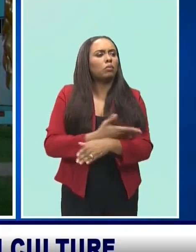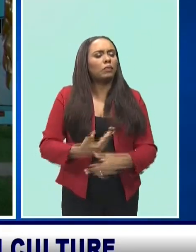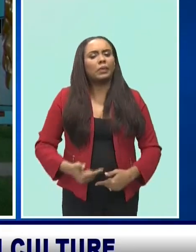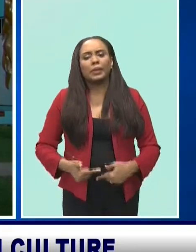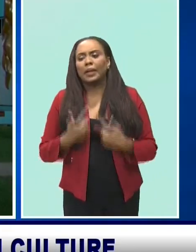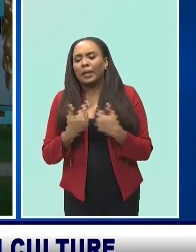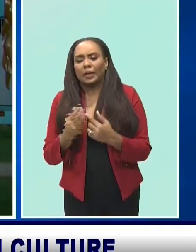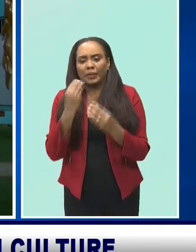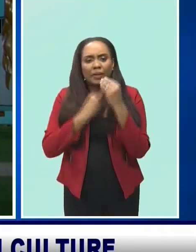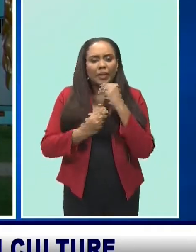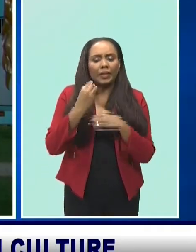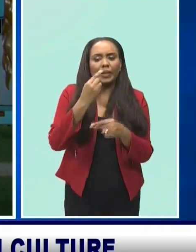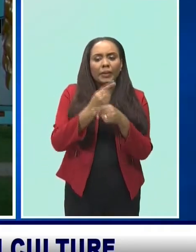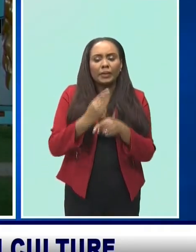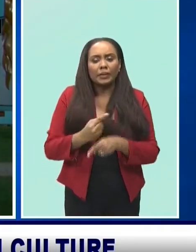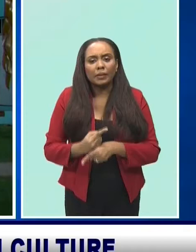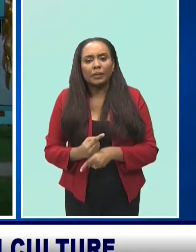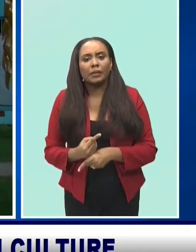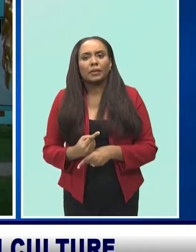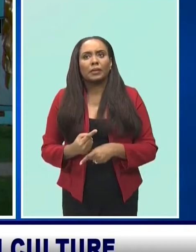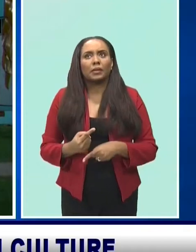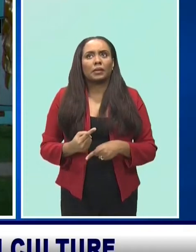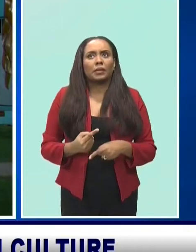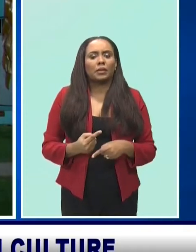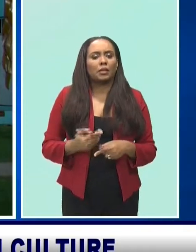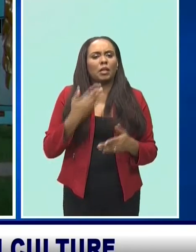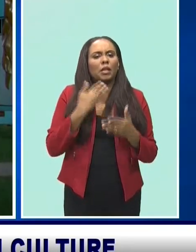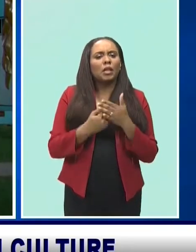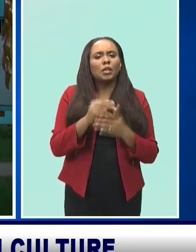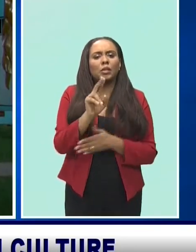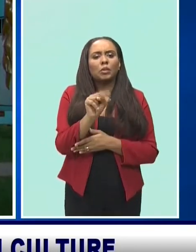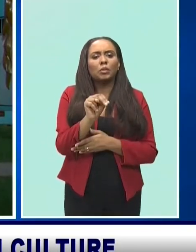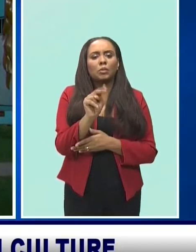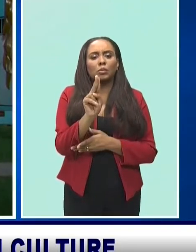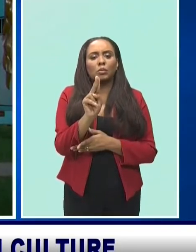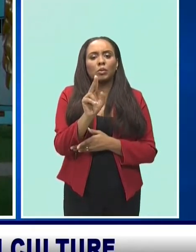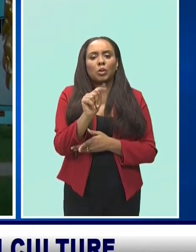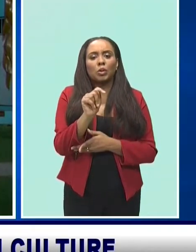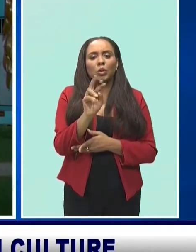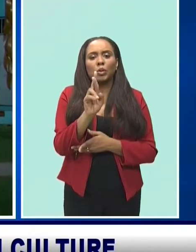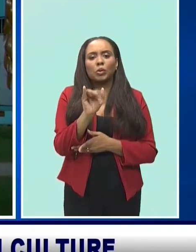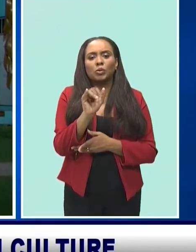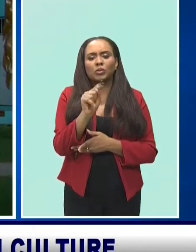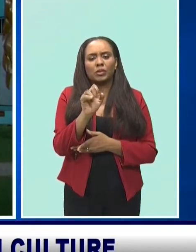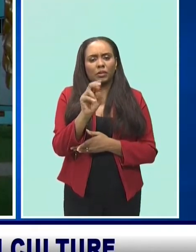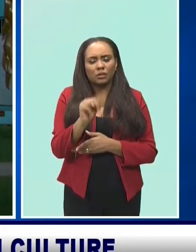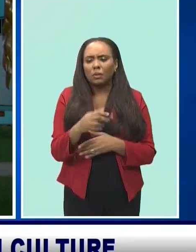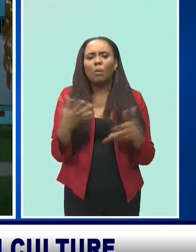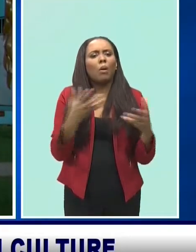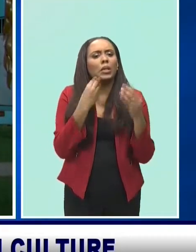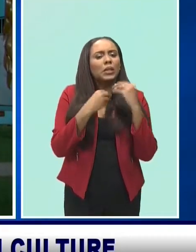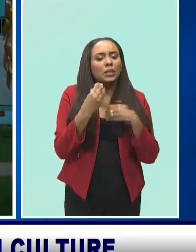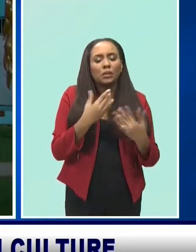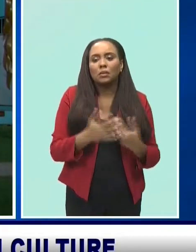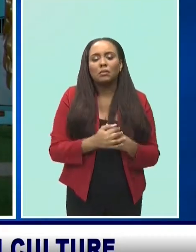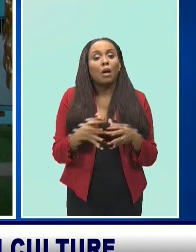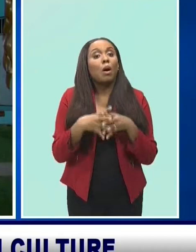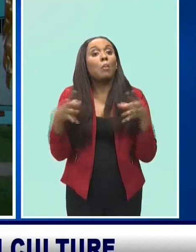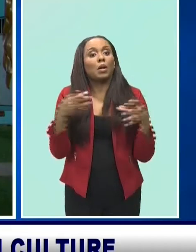through your diet, and when I say diet, I really mean nutrition, how you eat, right? What you